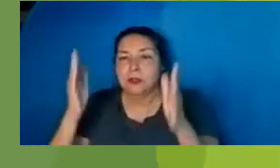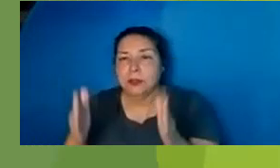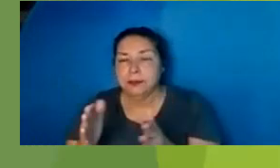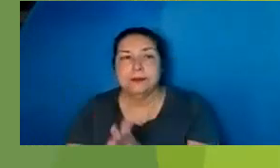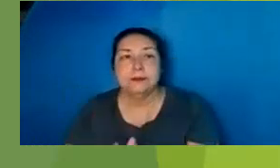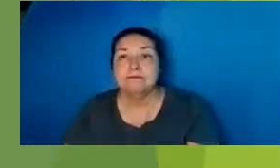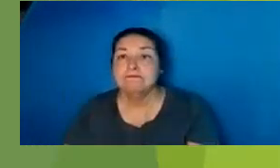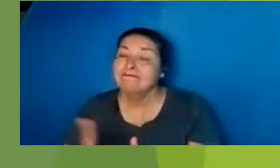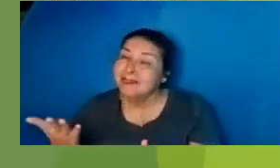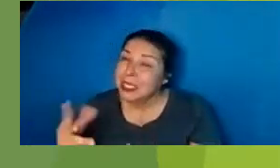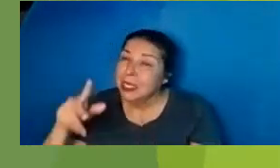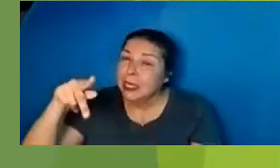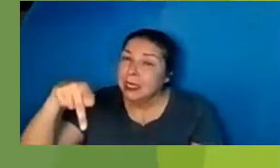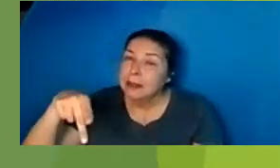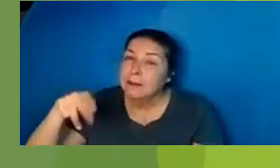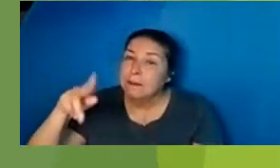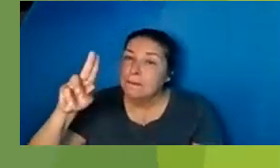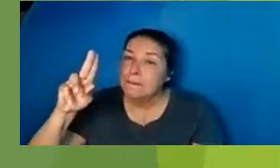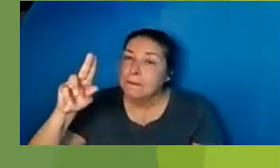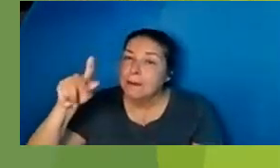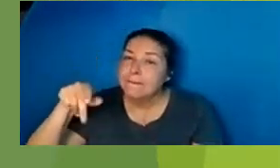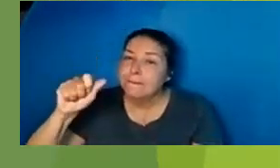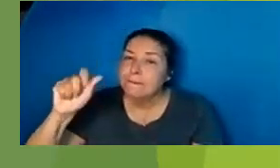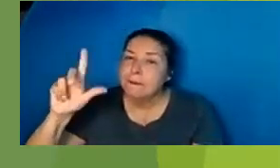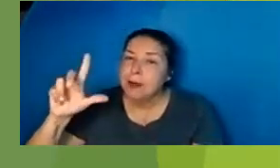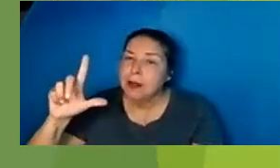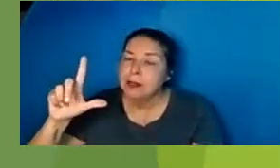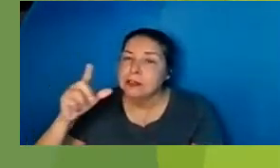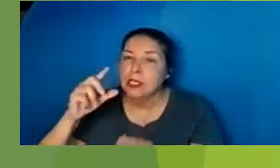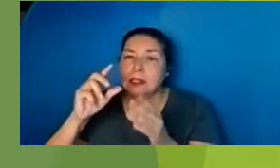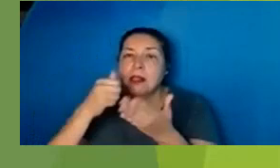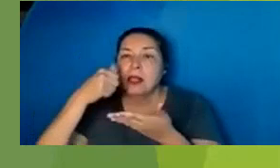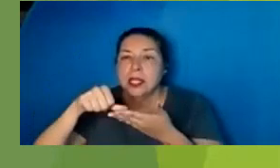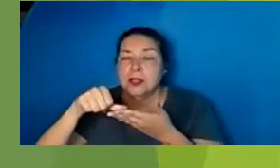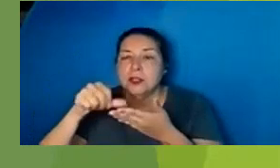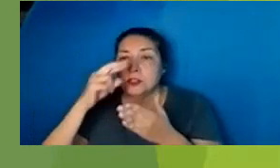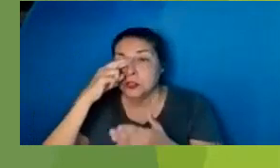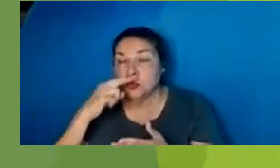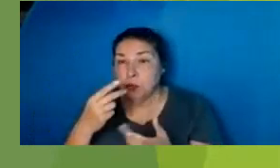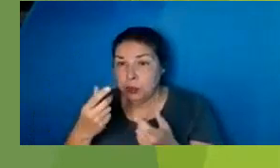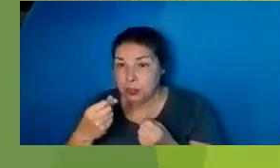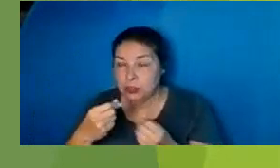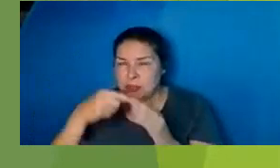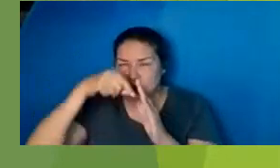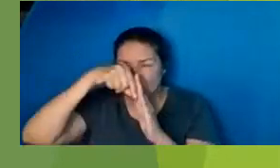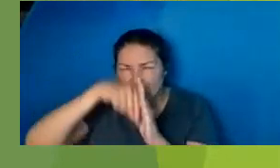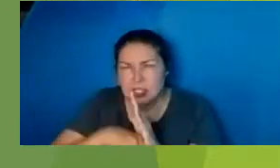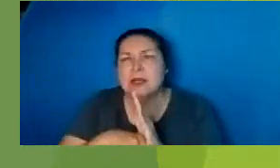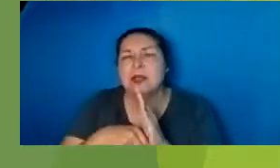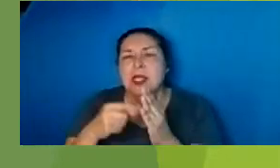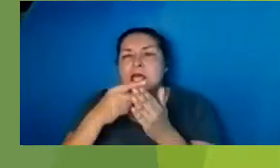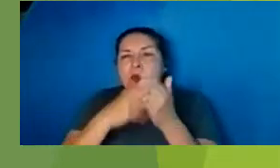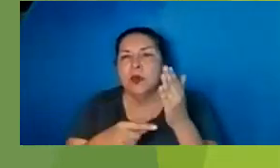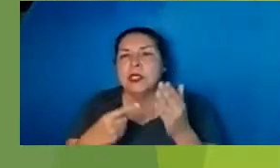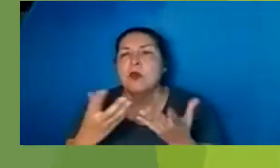In Paul's letter to the Romans, he takes us to the very heart and soul of what he wants to say to Christians in